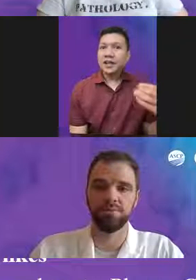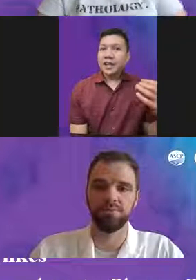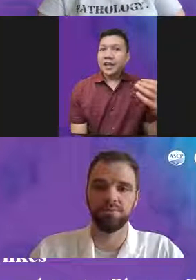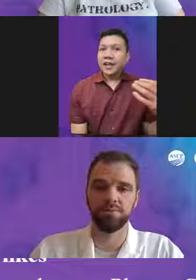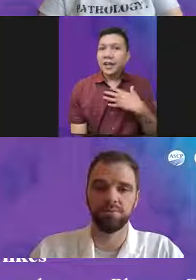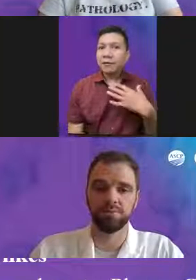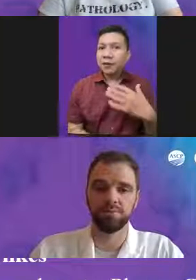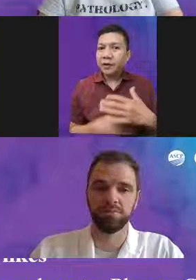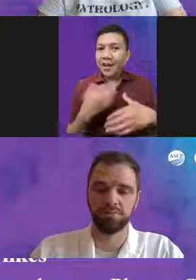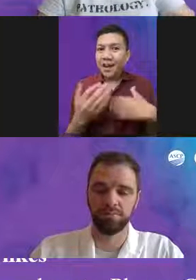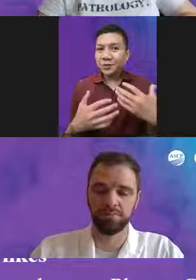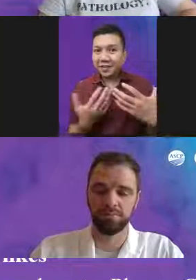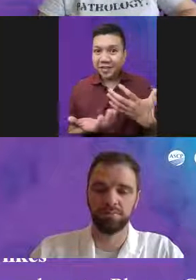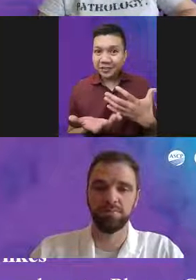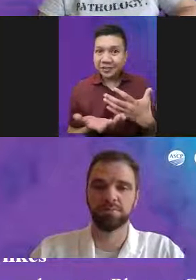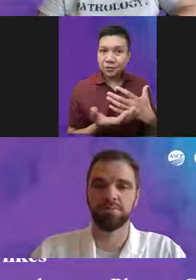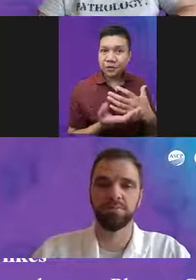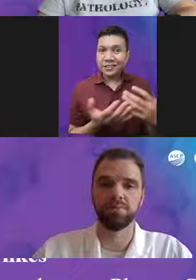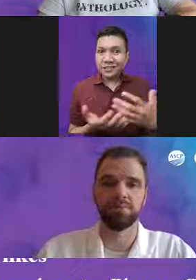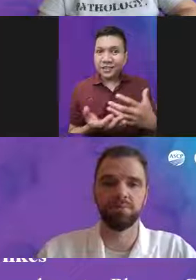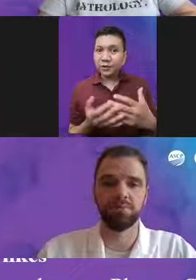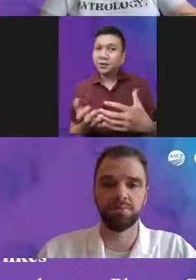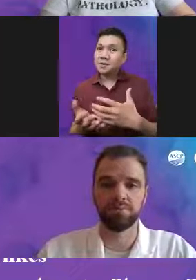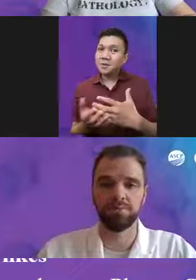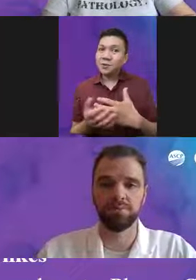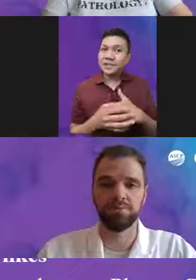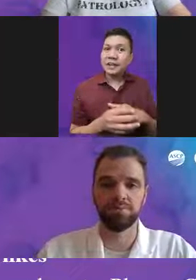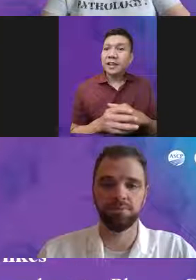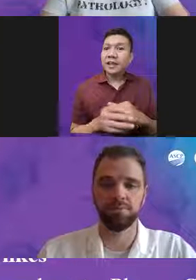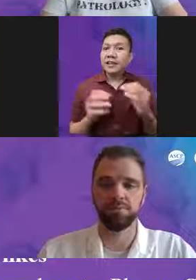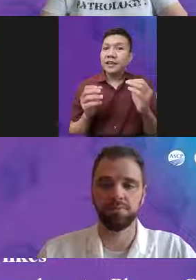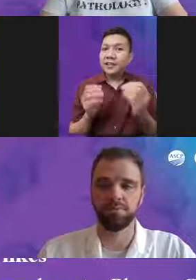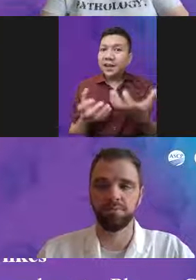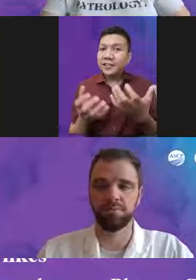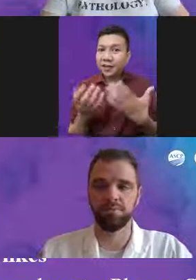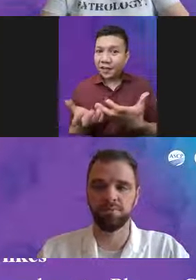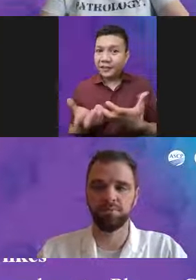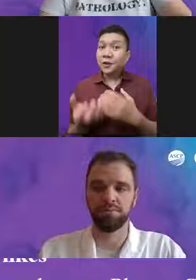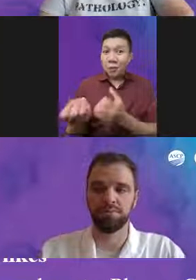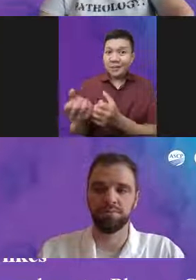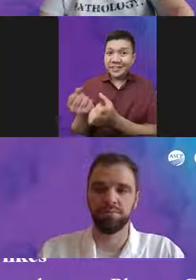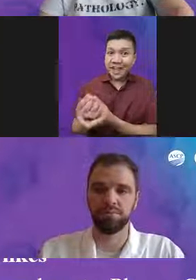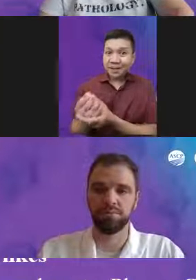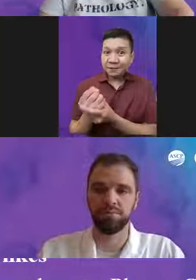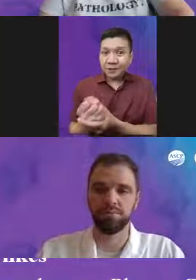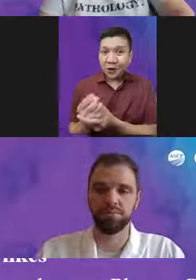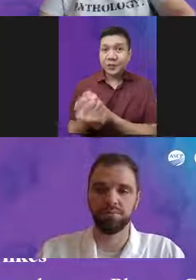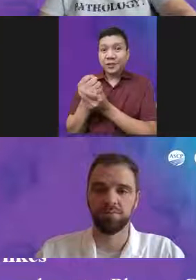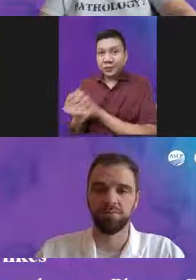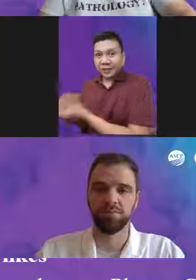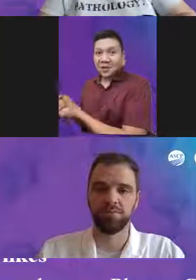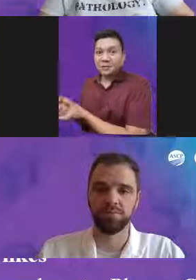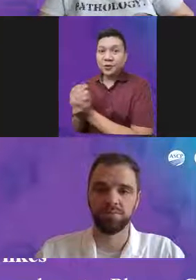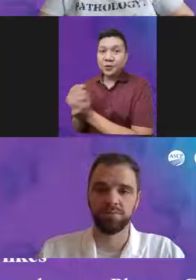finding. And what I translate this to when I teach or train people is that that's us holding the hand of a doctor